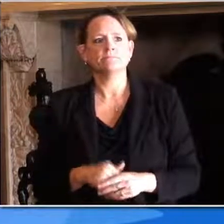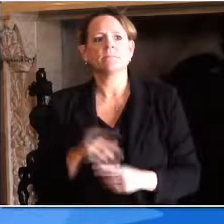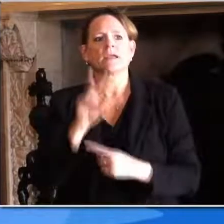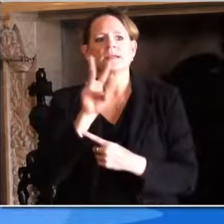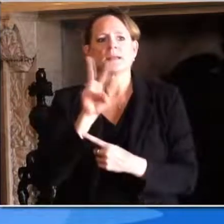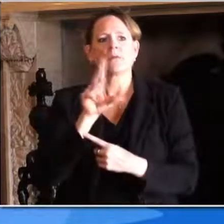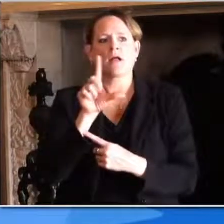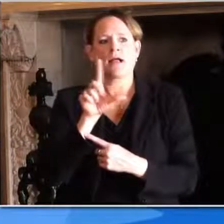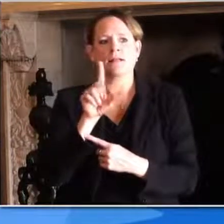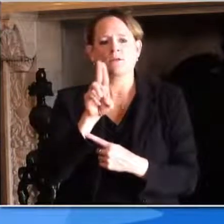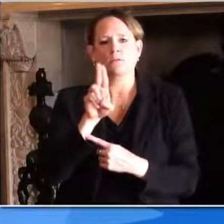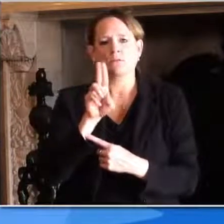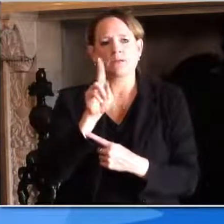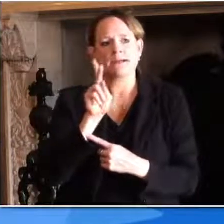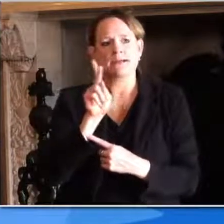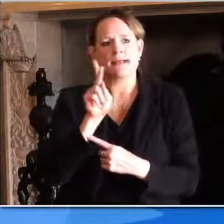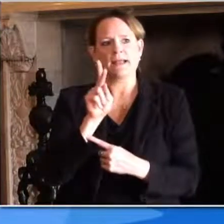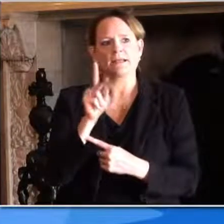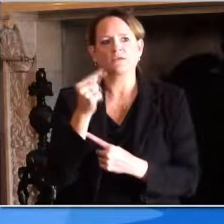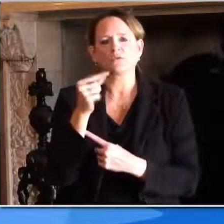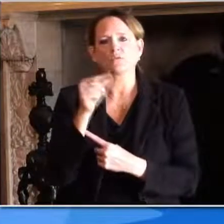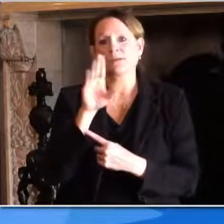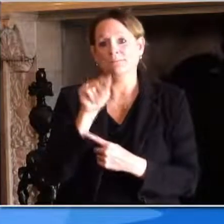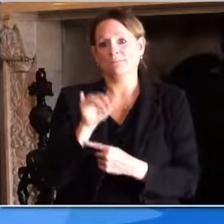Green Bay. Kia?